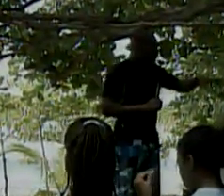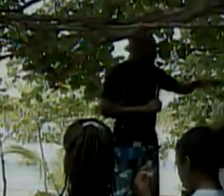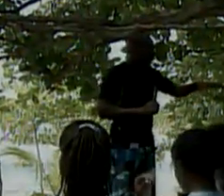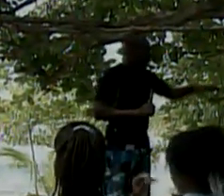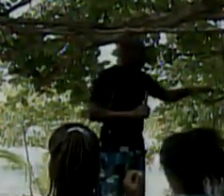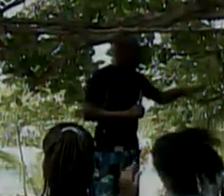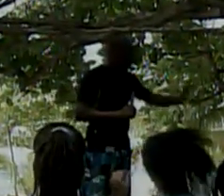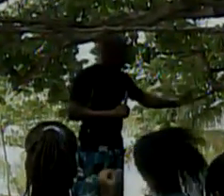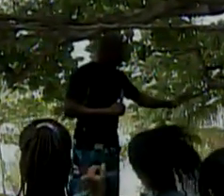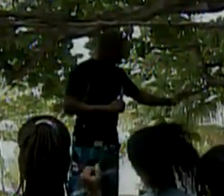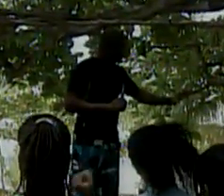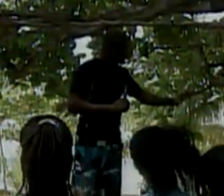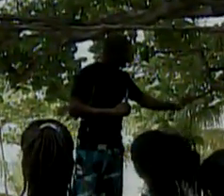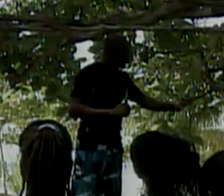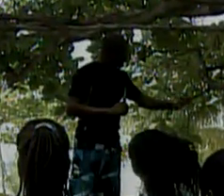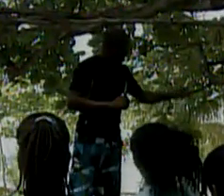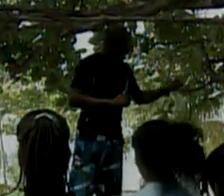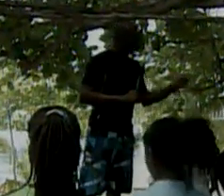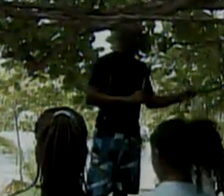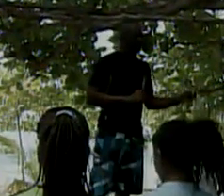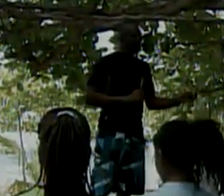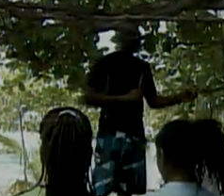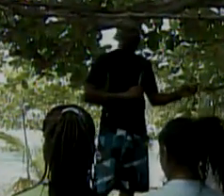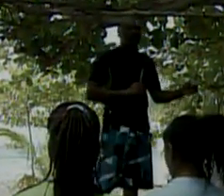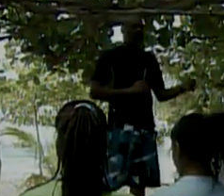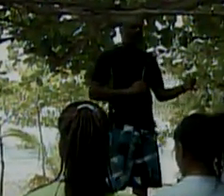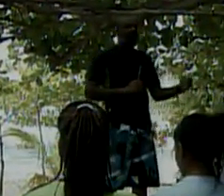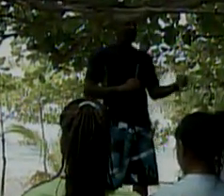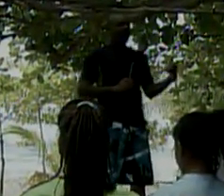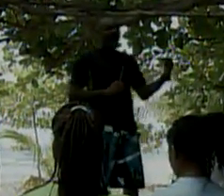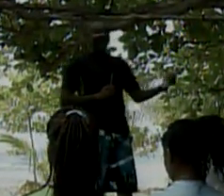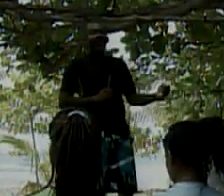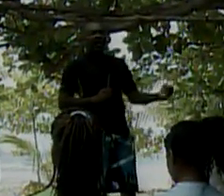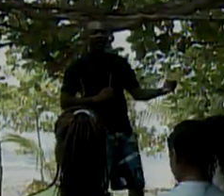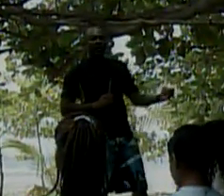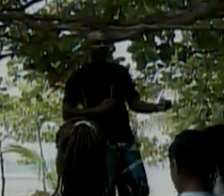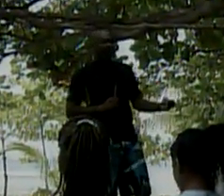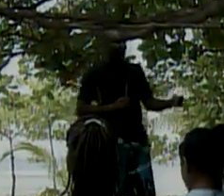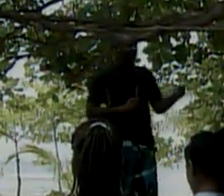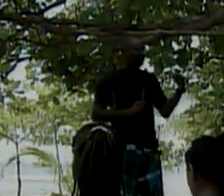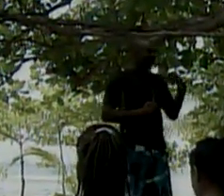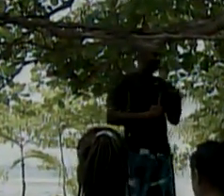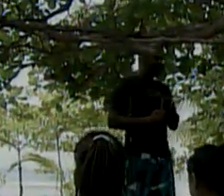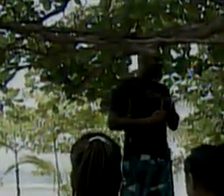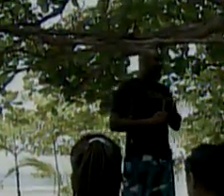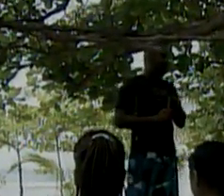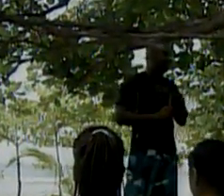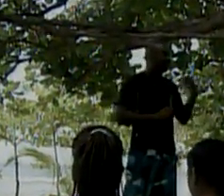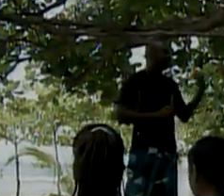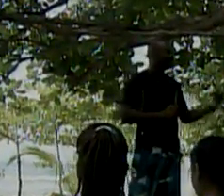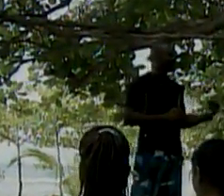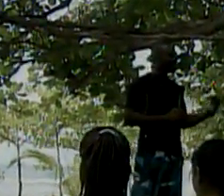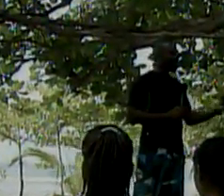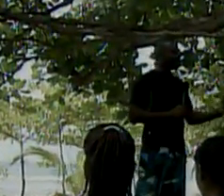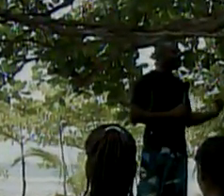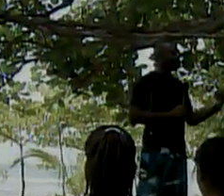Barbados is a 2x2. So when it comes to talking about green economy, to be very honest,